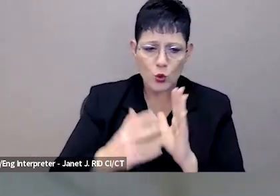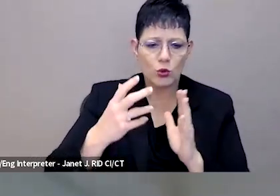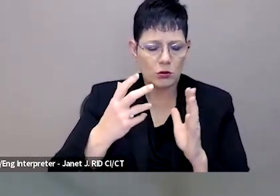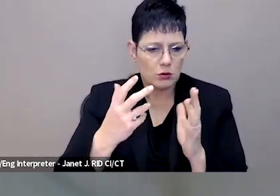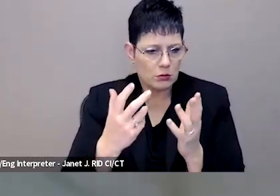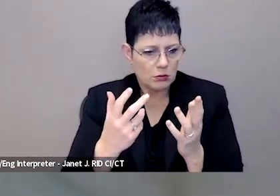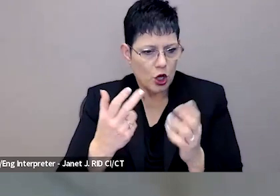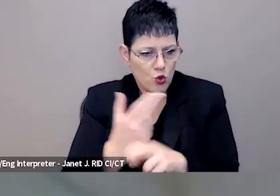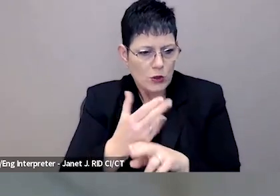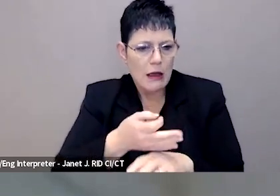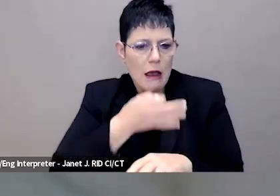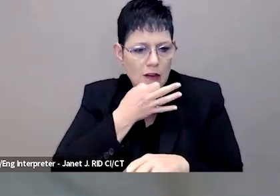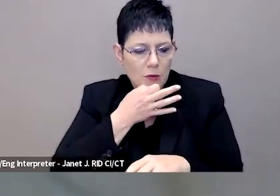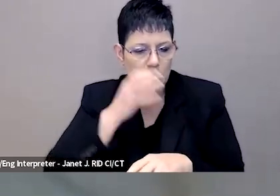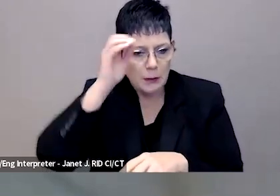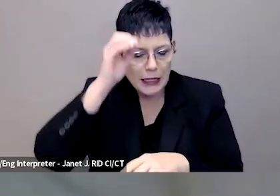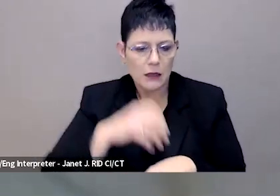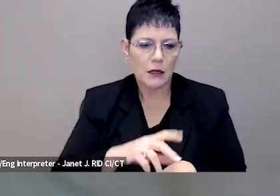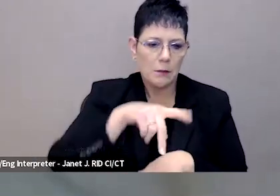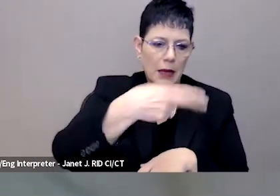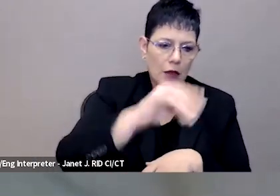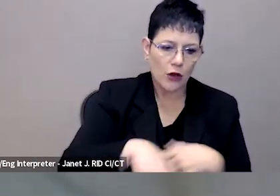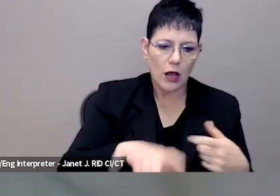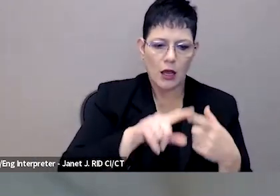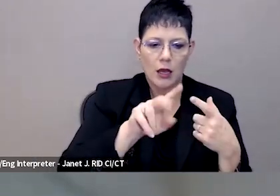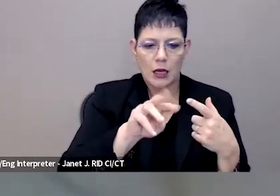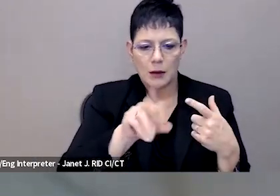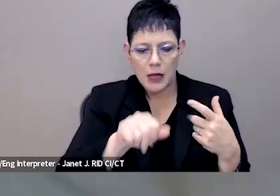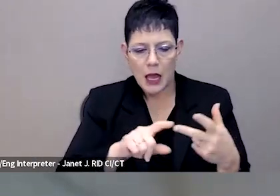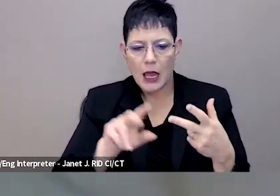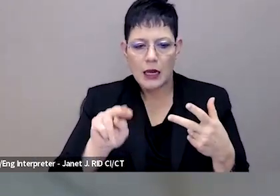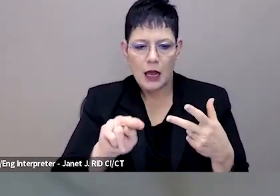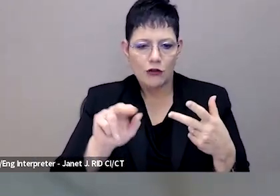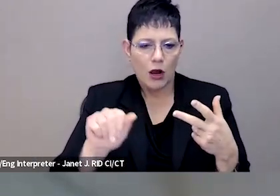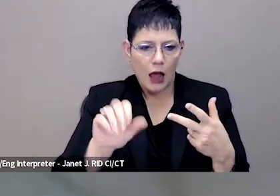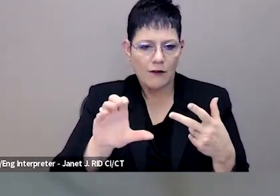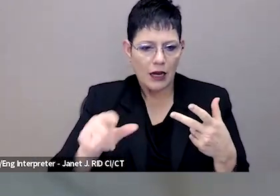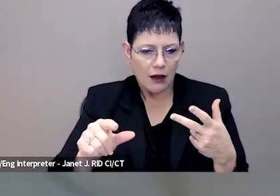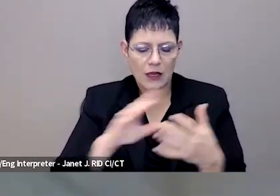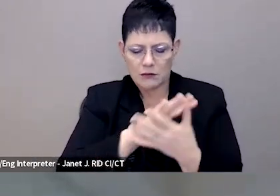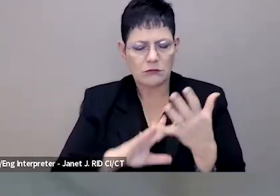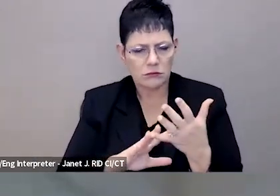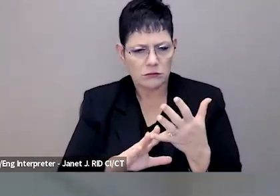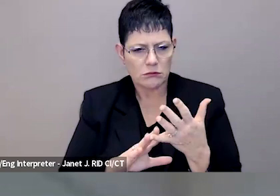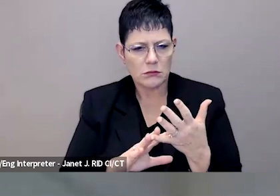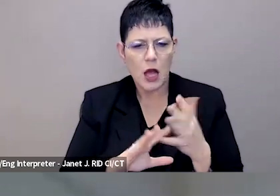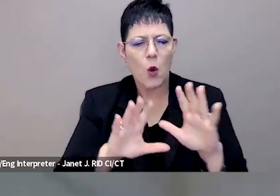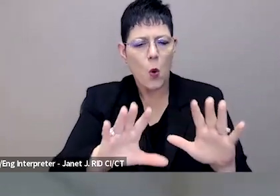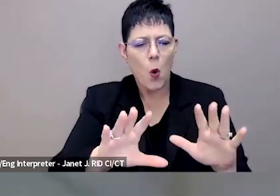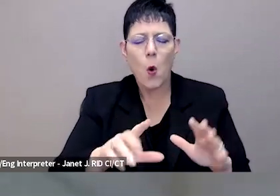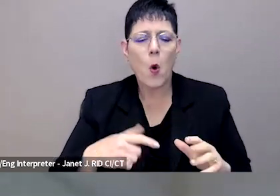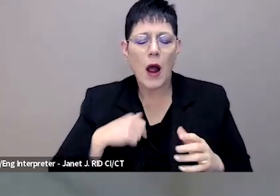field, including PHI and NDWA and the National Alliance for Caregiving and others. So we're not starting